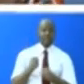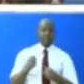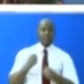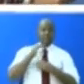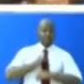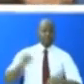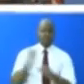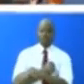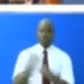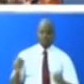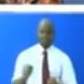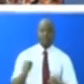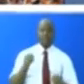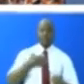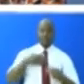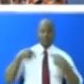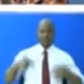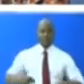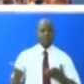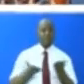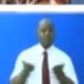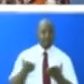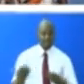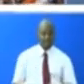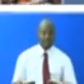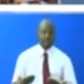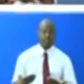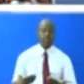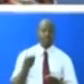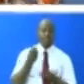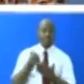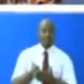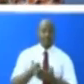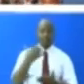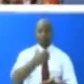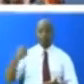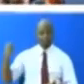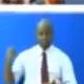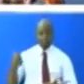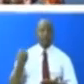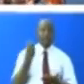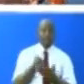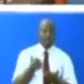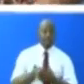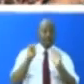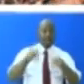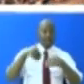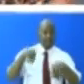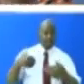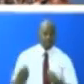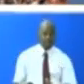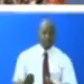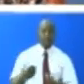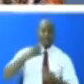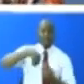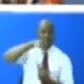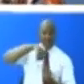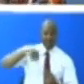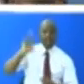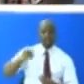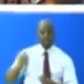Our health services, their money is taken. The money for agriculture, for fertilizer